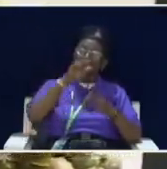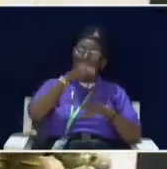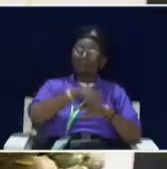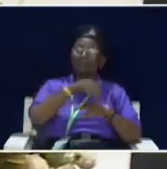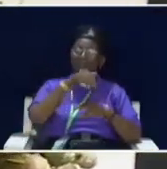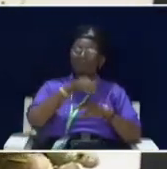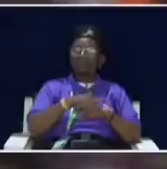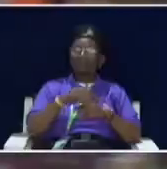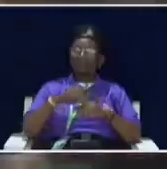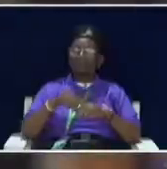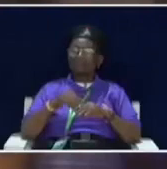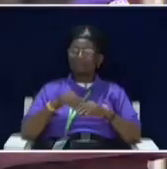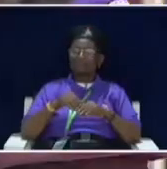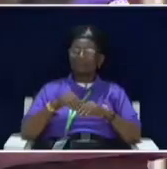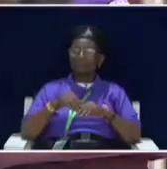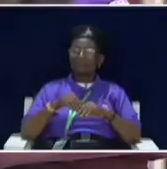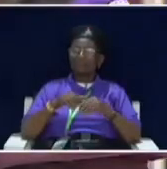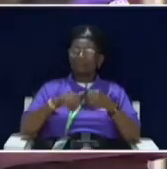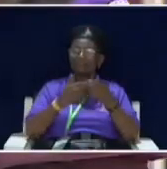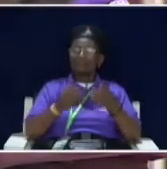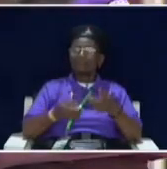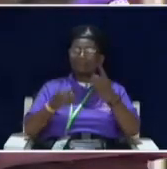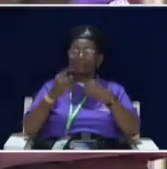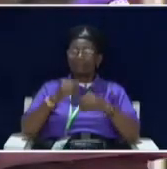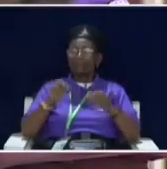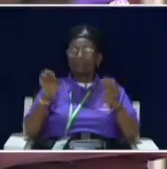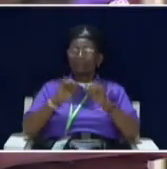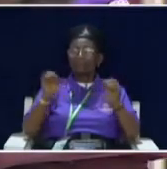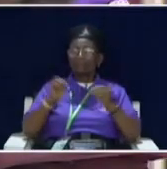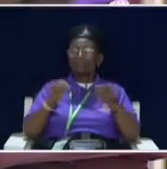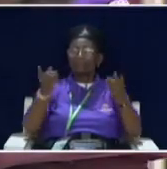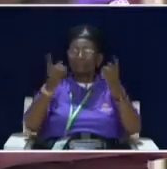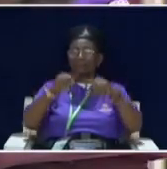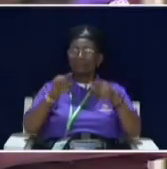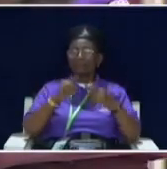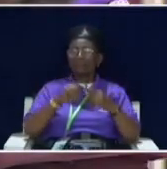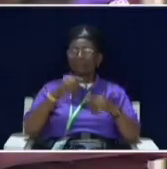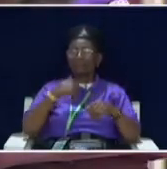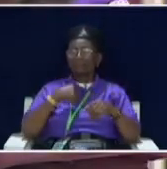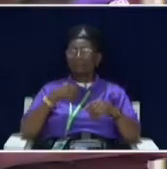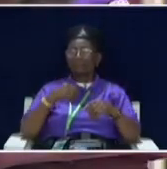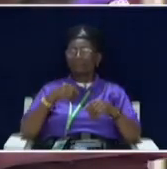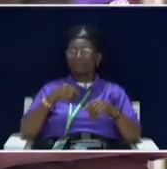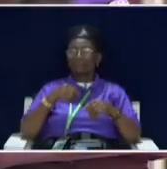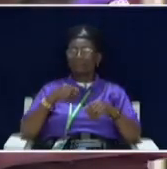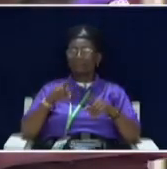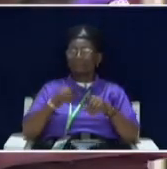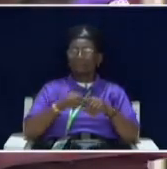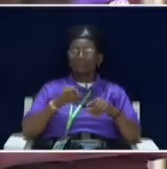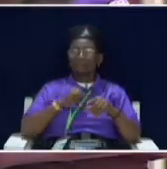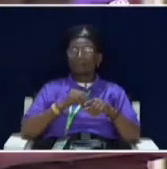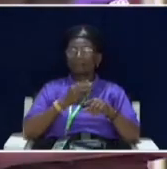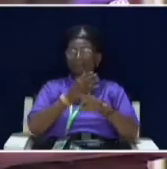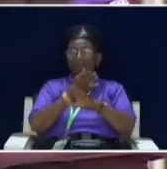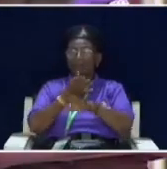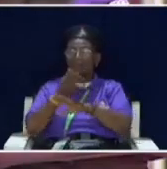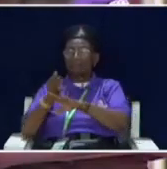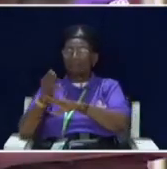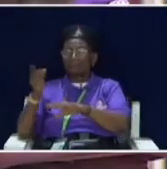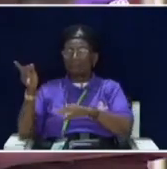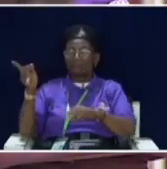night. How come nothing happened to me? So I beg you,